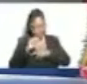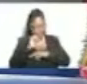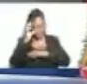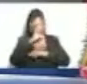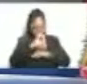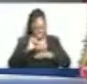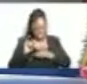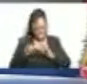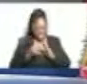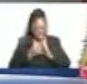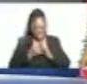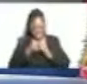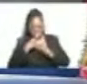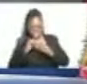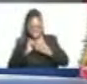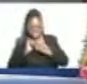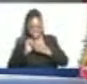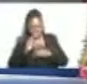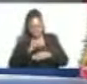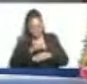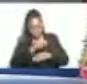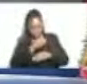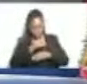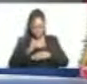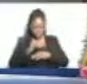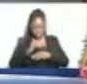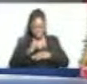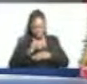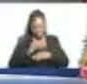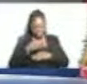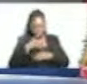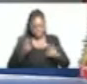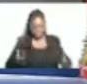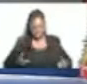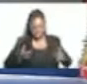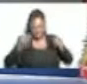Now that we've gotten you in the mood for caroling this weekend, how about